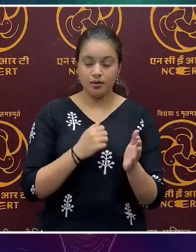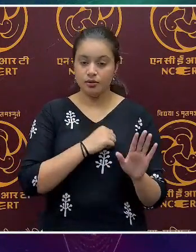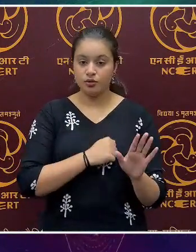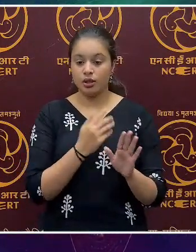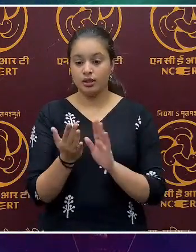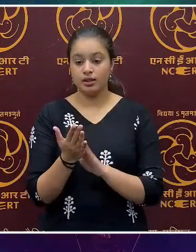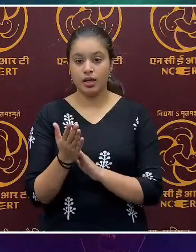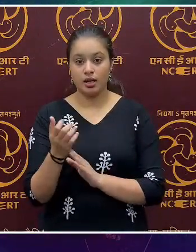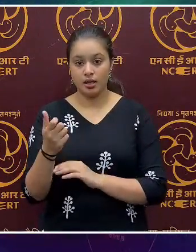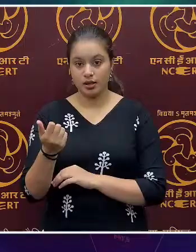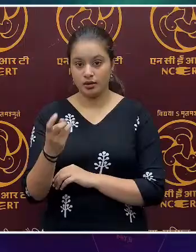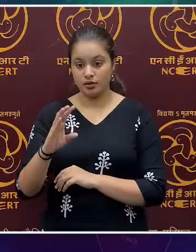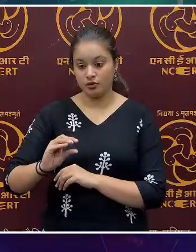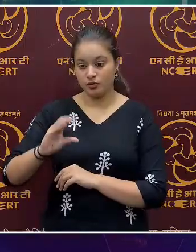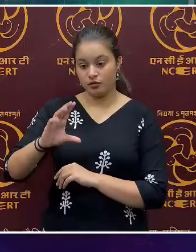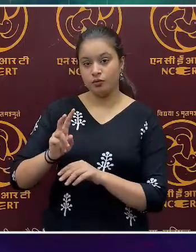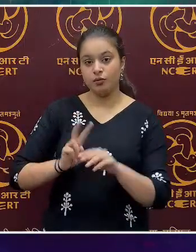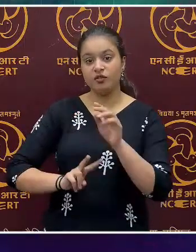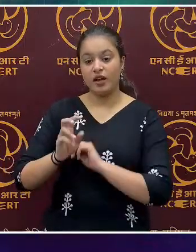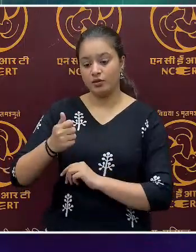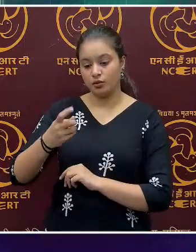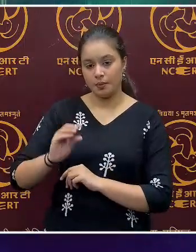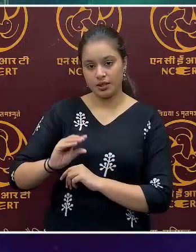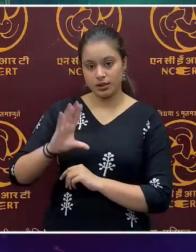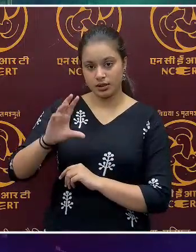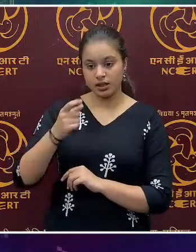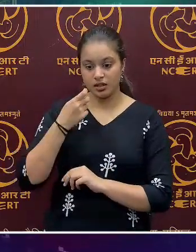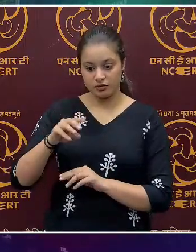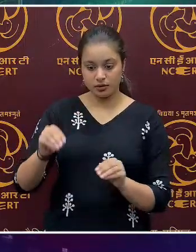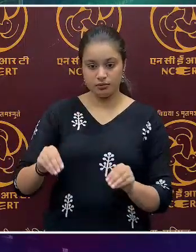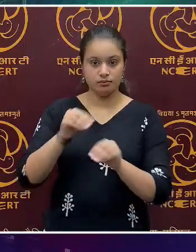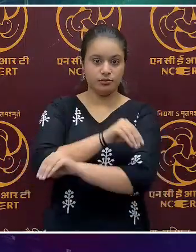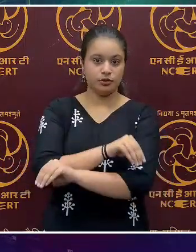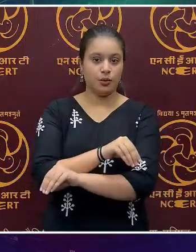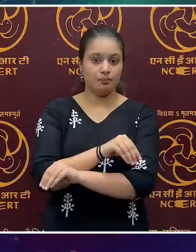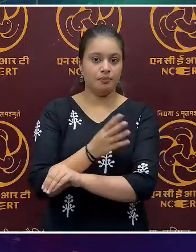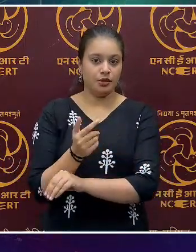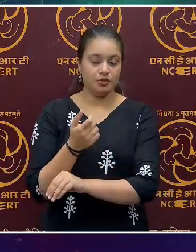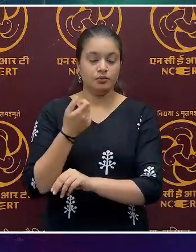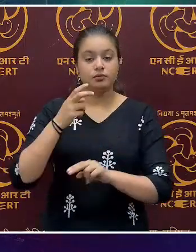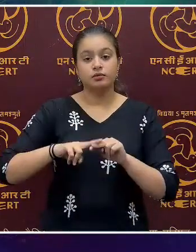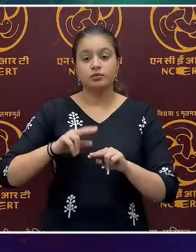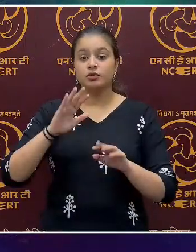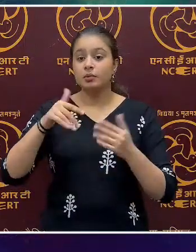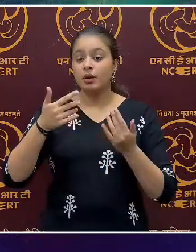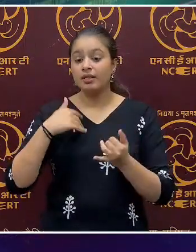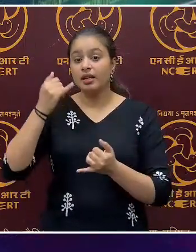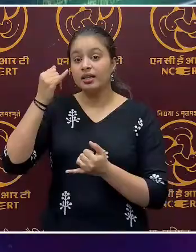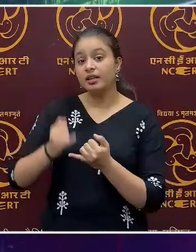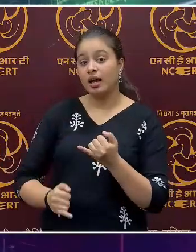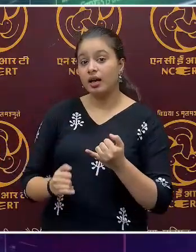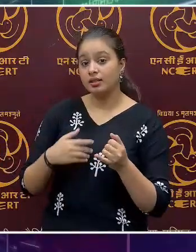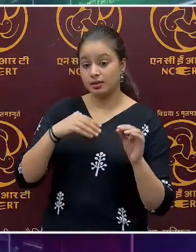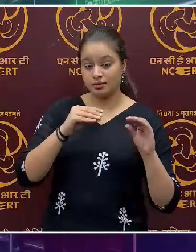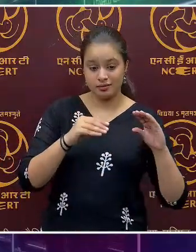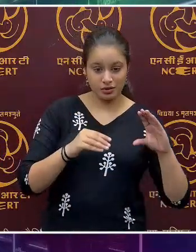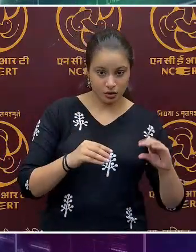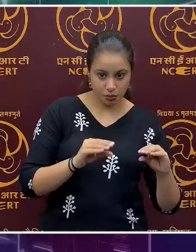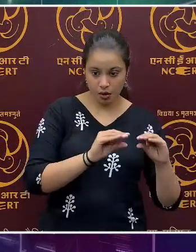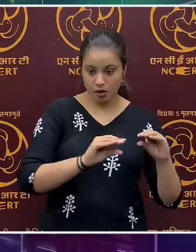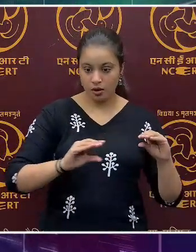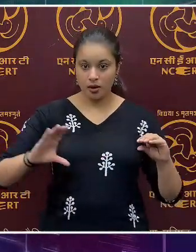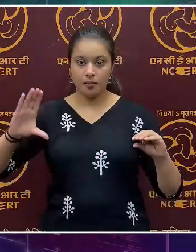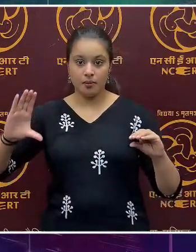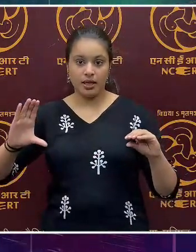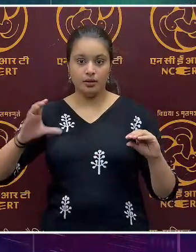value is greater than from the left side value, then it will get swapped. Till then, when it is arranged in the ascending order, then the bubble